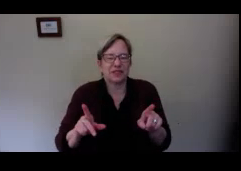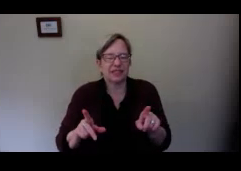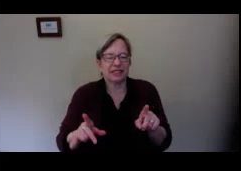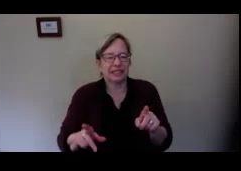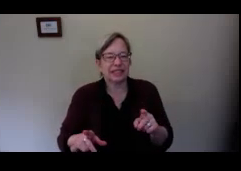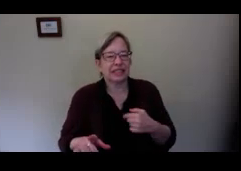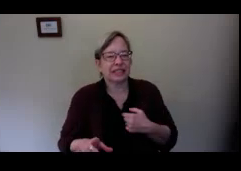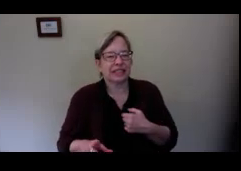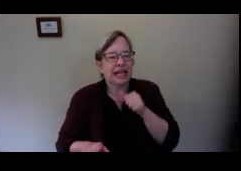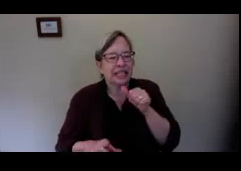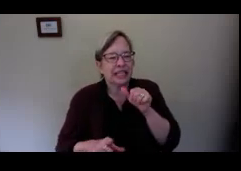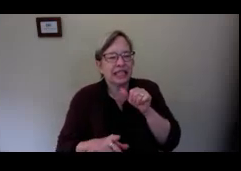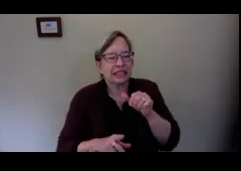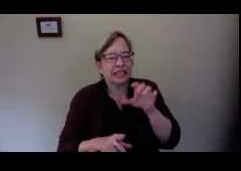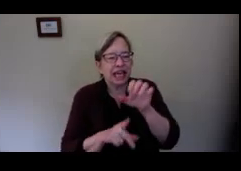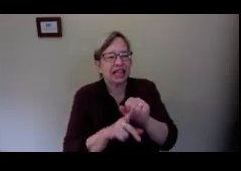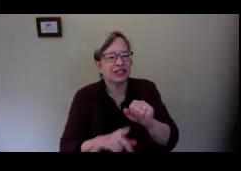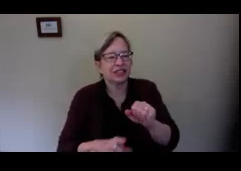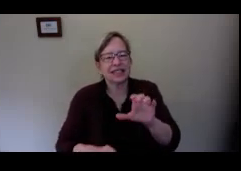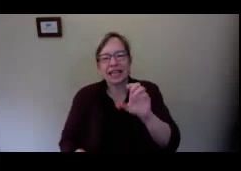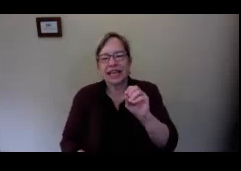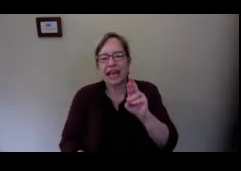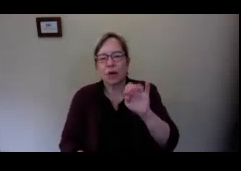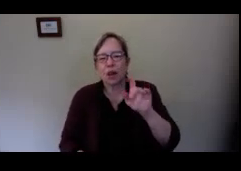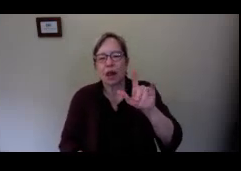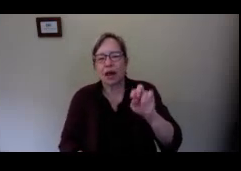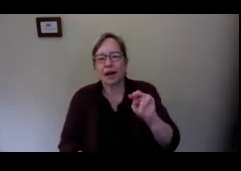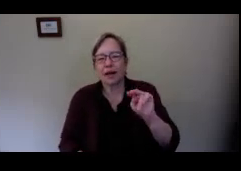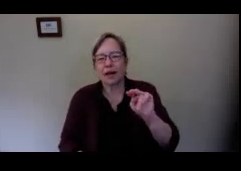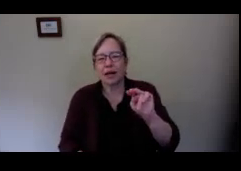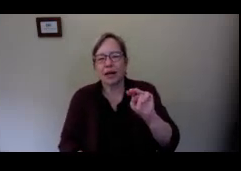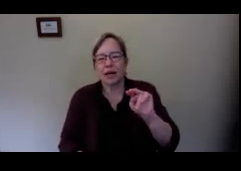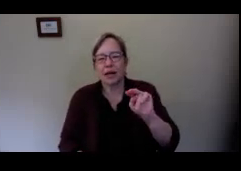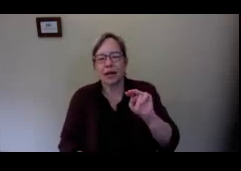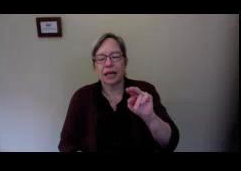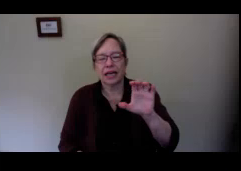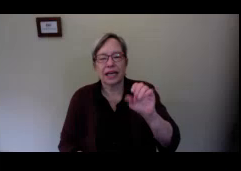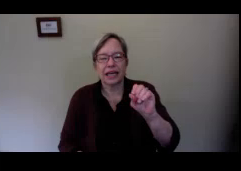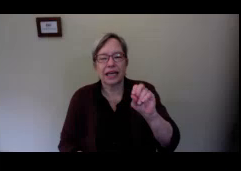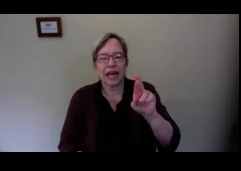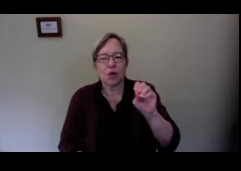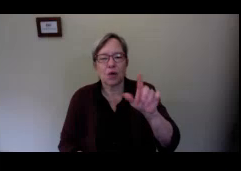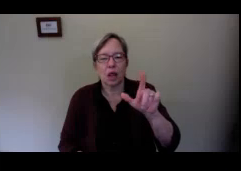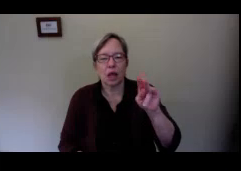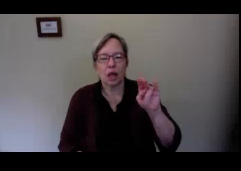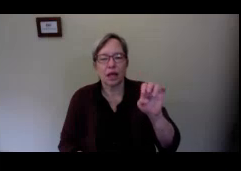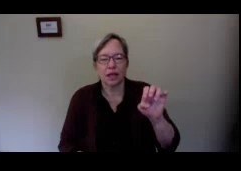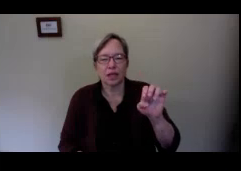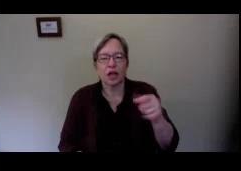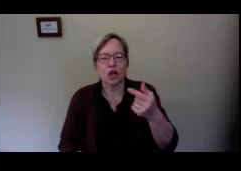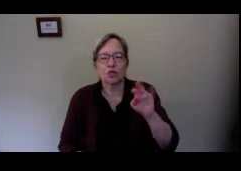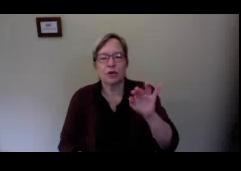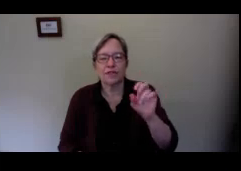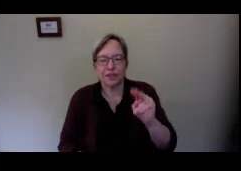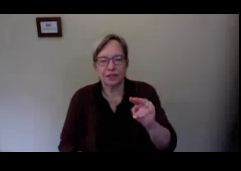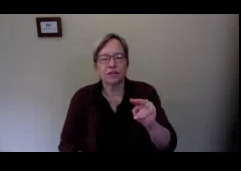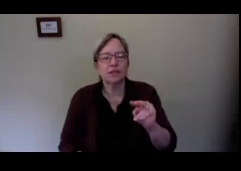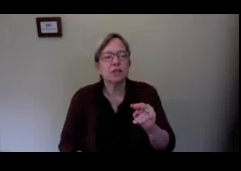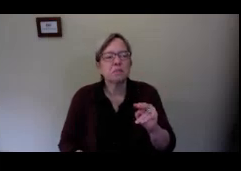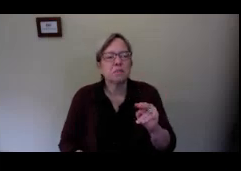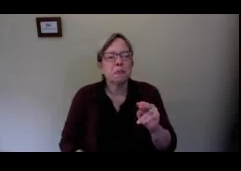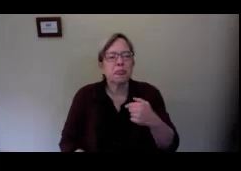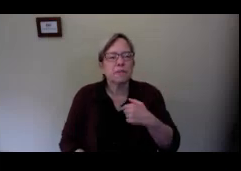to update it. It's Caroline Griffin, Director of Fair Housing, and my email address is updated as well. And if you can